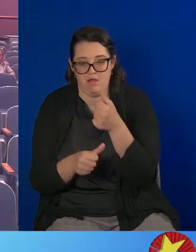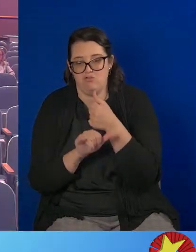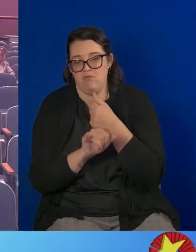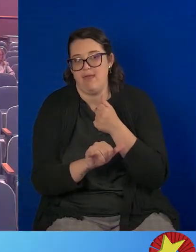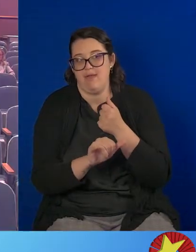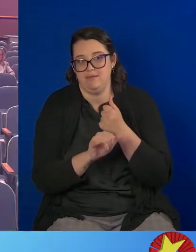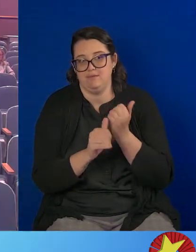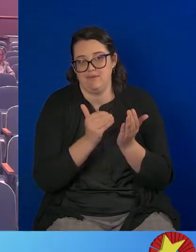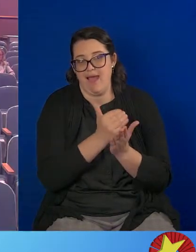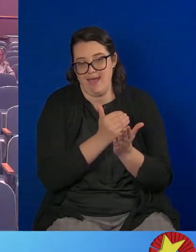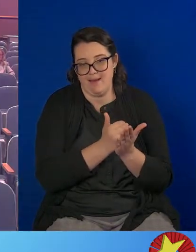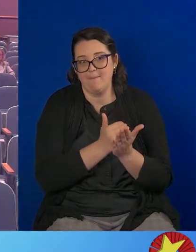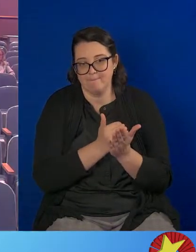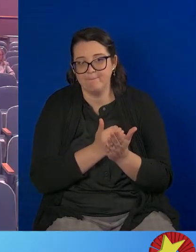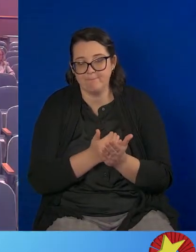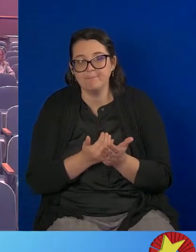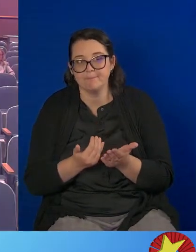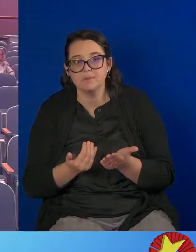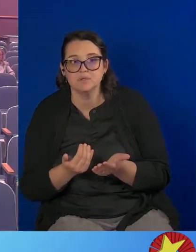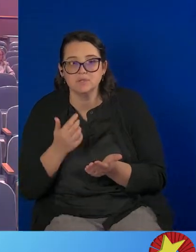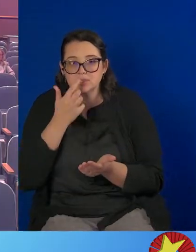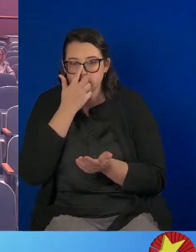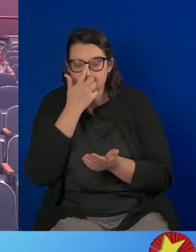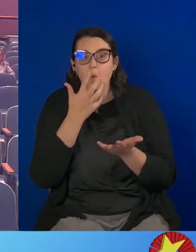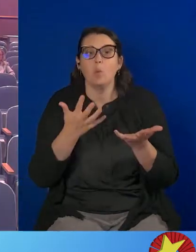is directed at. So we want to tie the